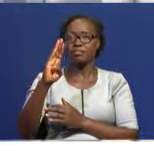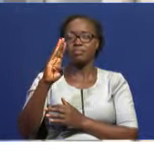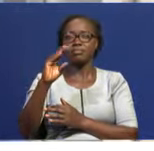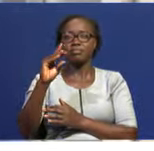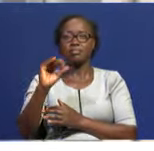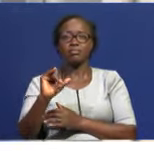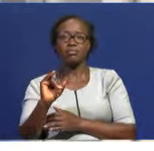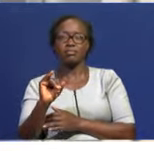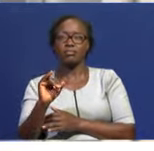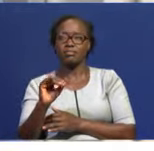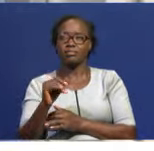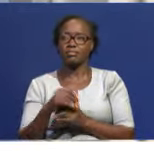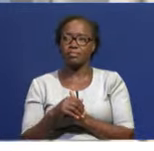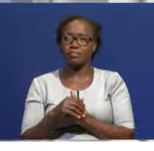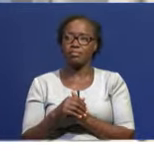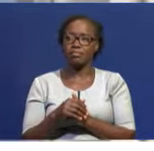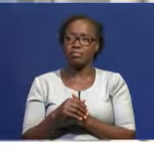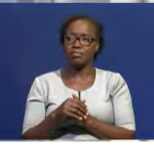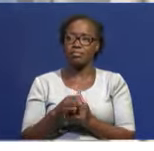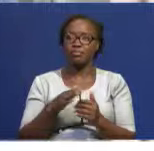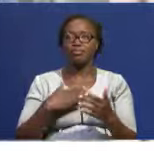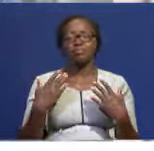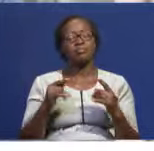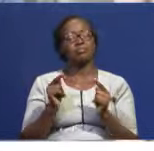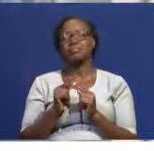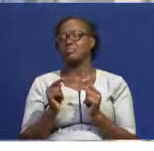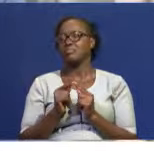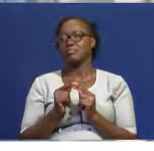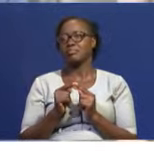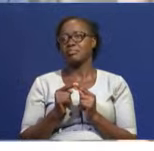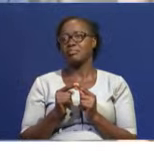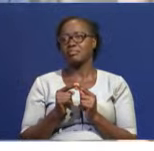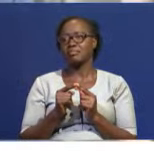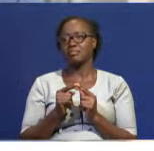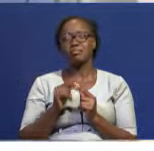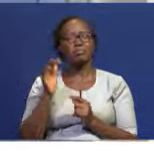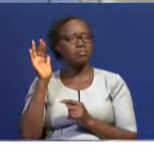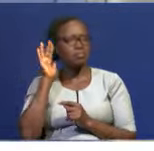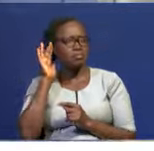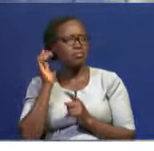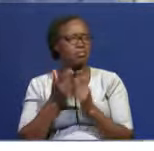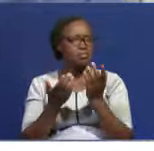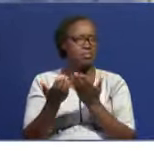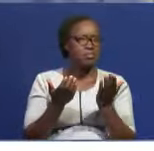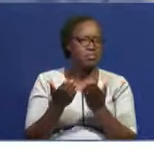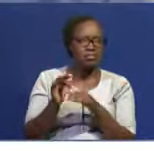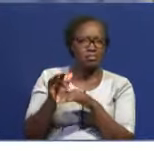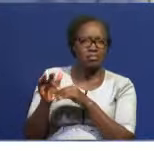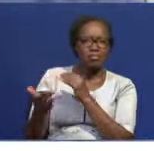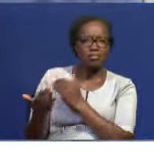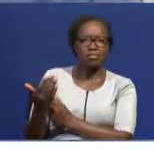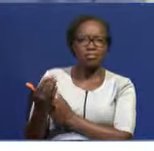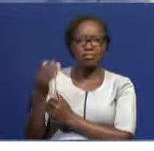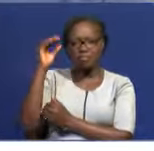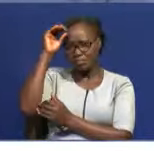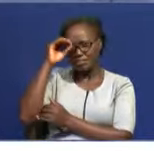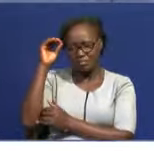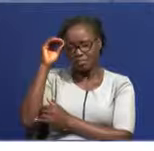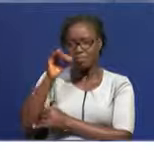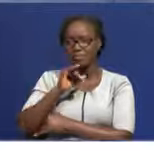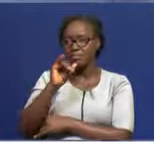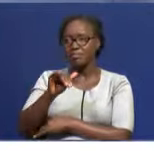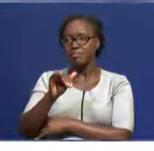and my people are in pain. We've heard from traders early in the morning, and their opinion is